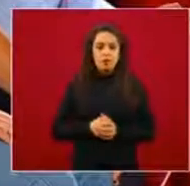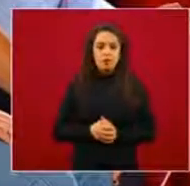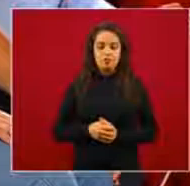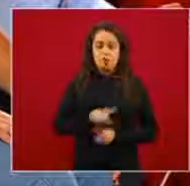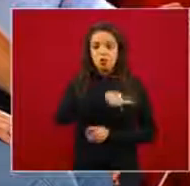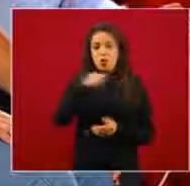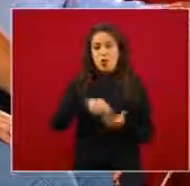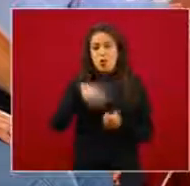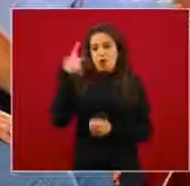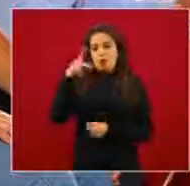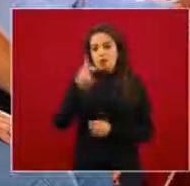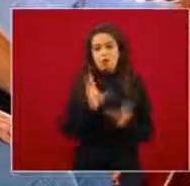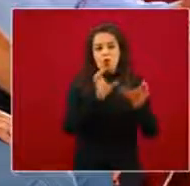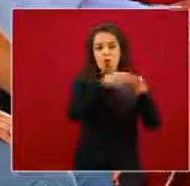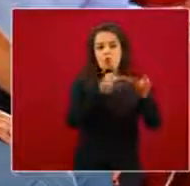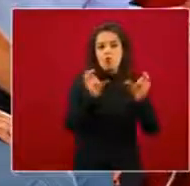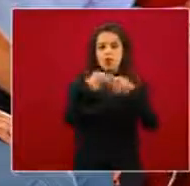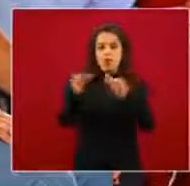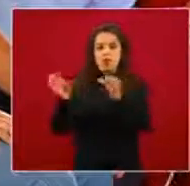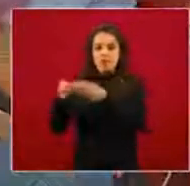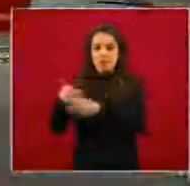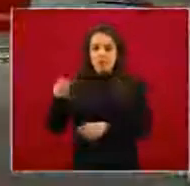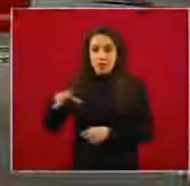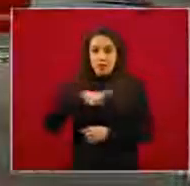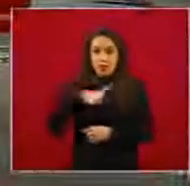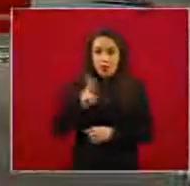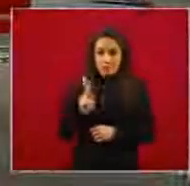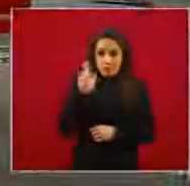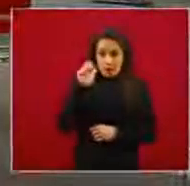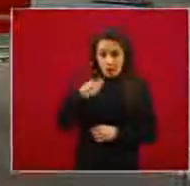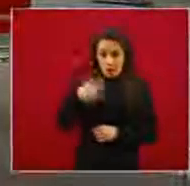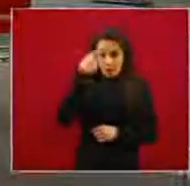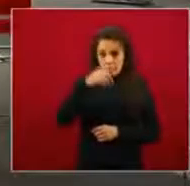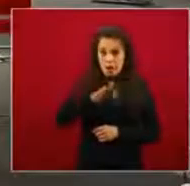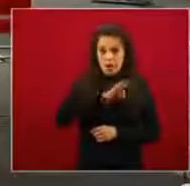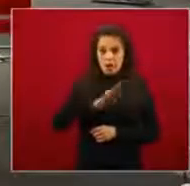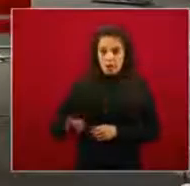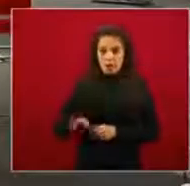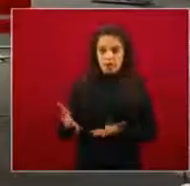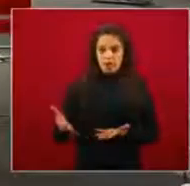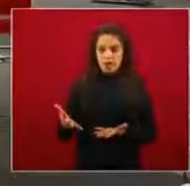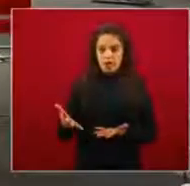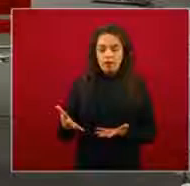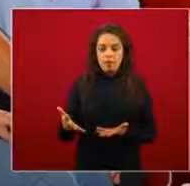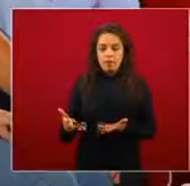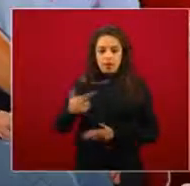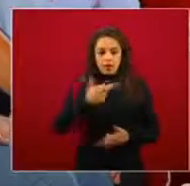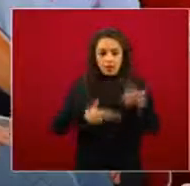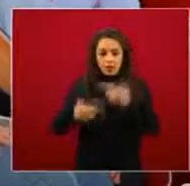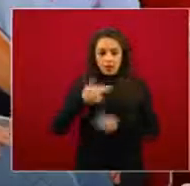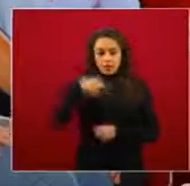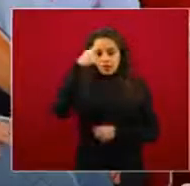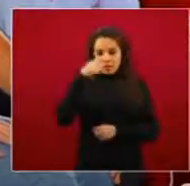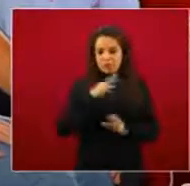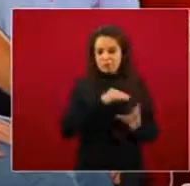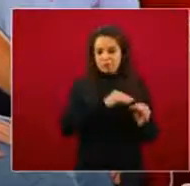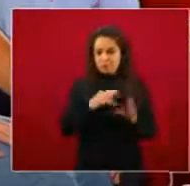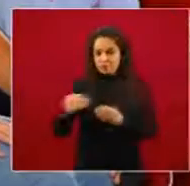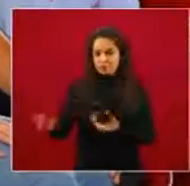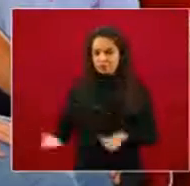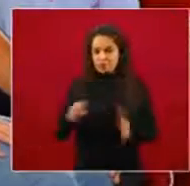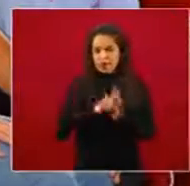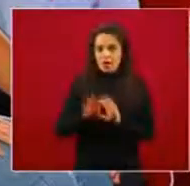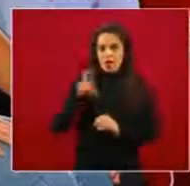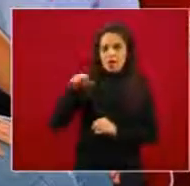of internet, electricity? Is there going to be any specific plan, recovery specific plan, like a